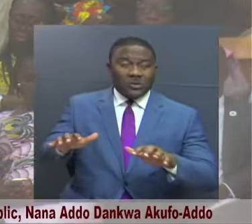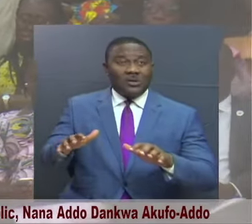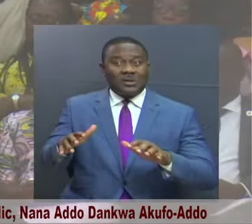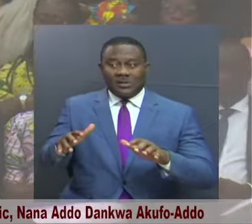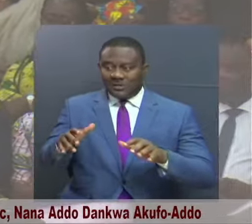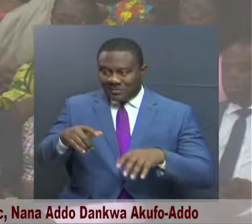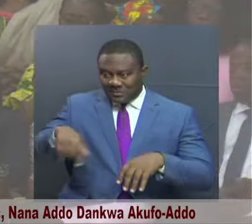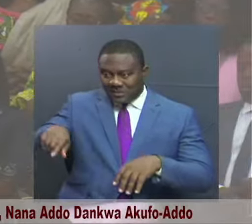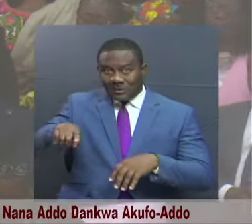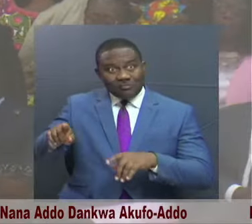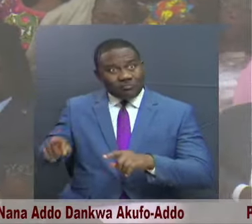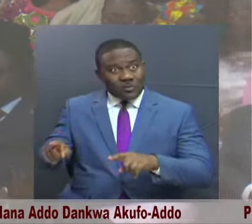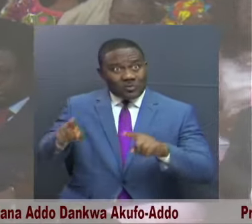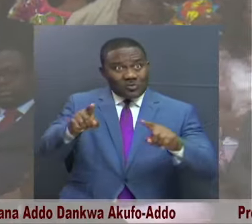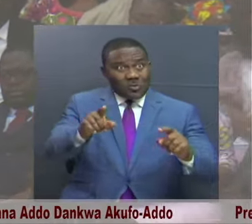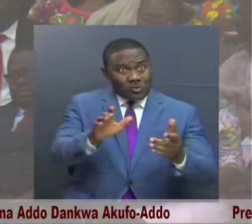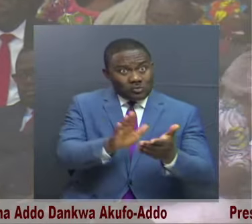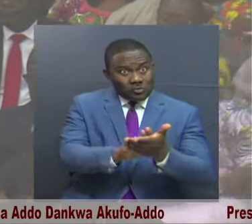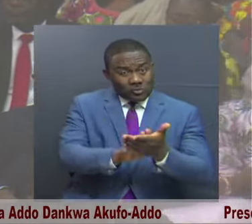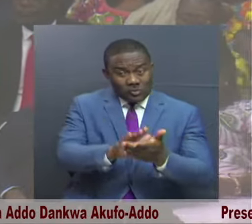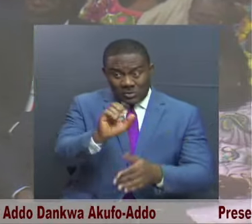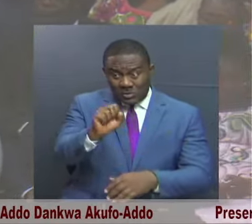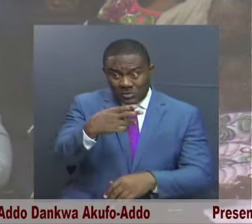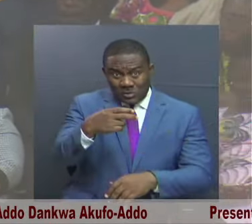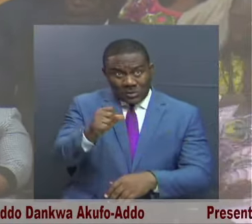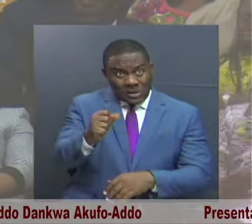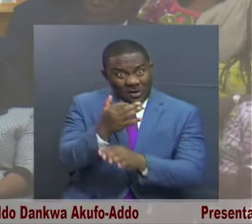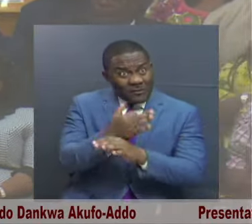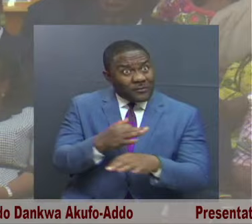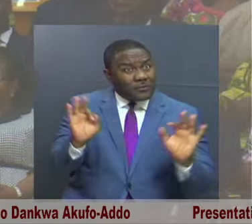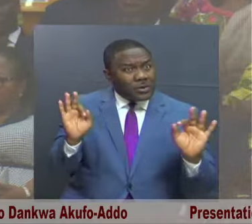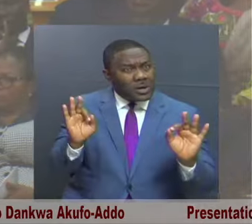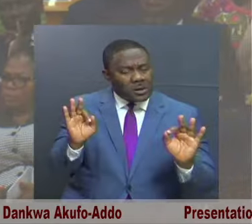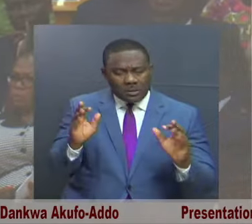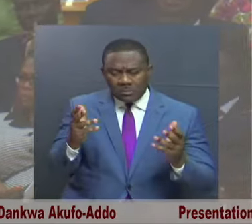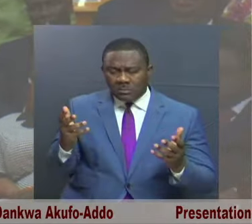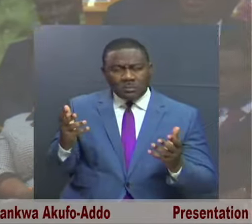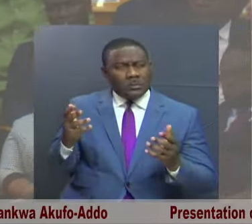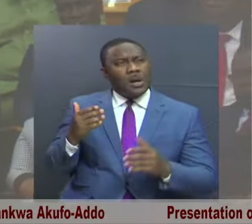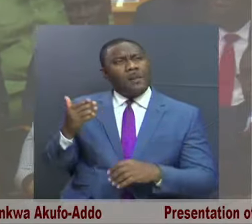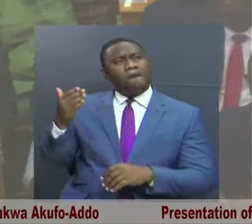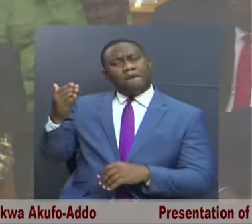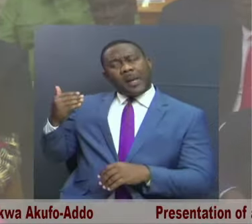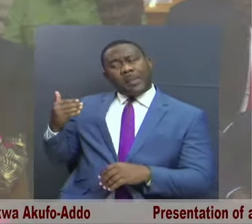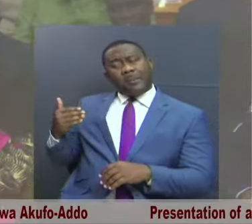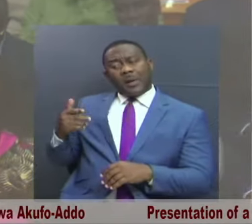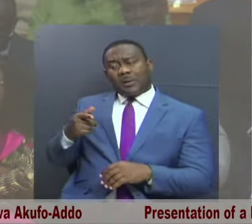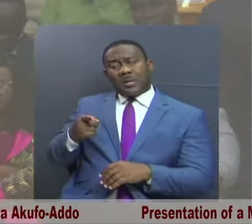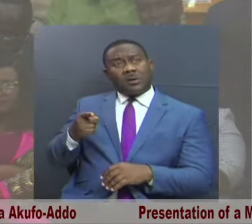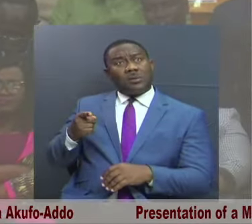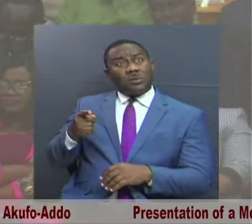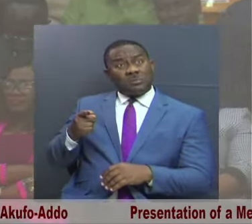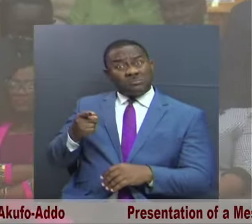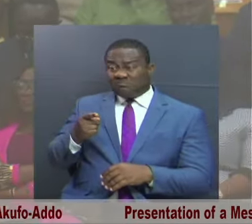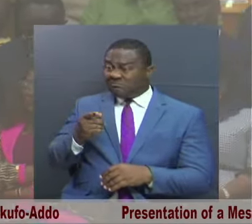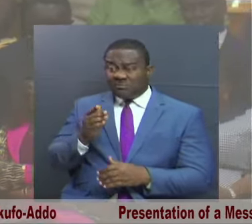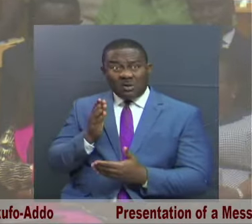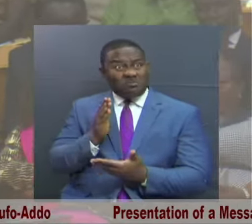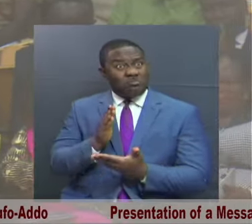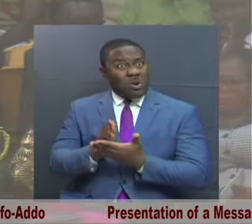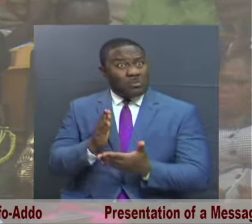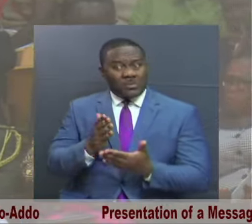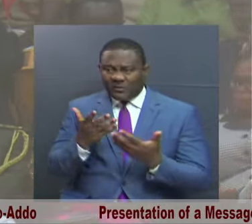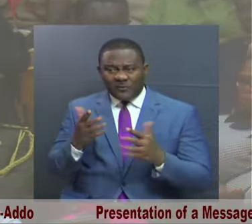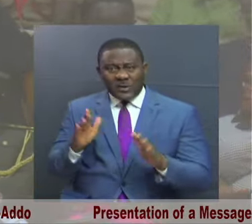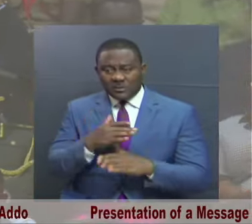shs has on Earth that would otherwise have ended their formal education a BCE and